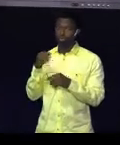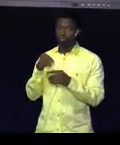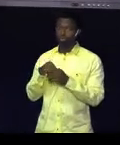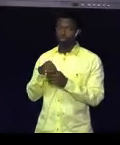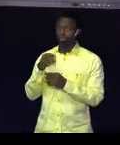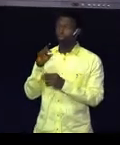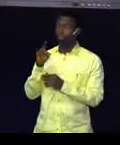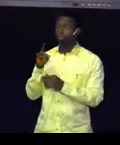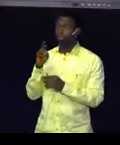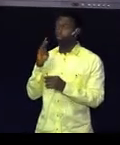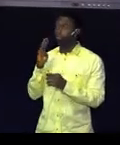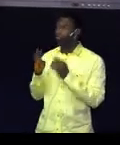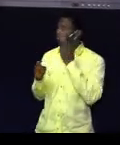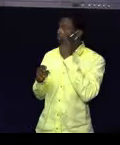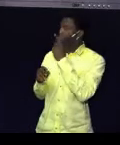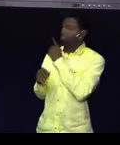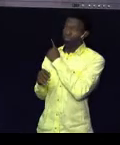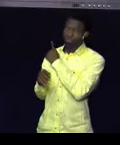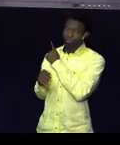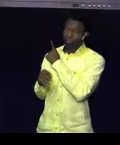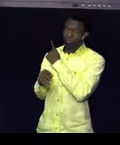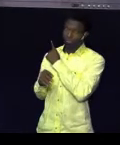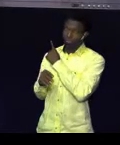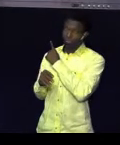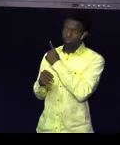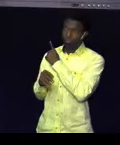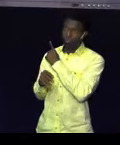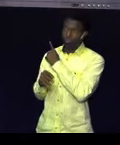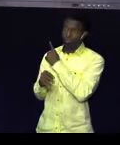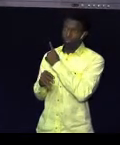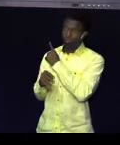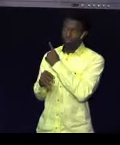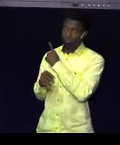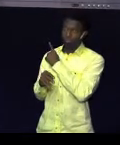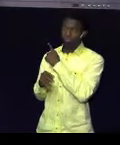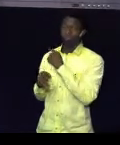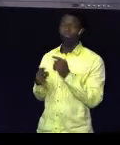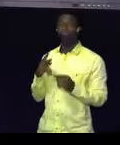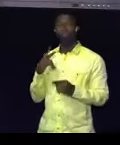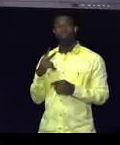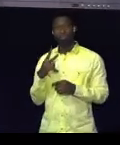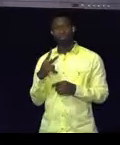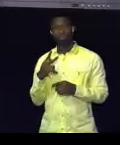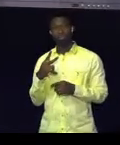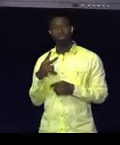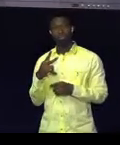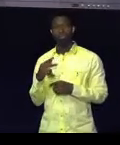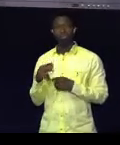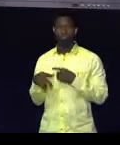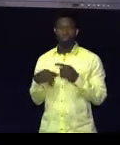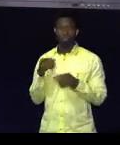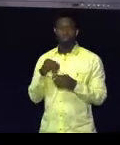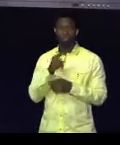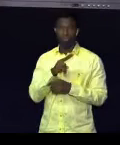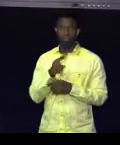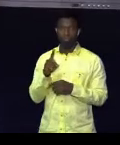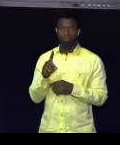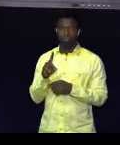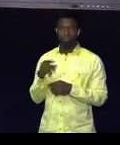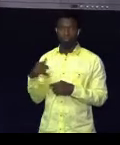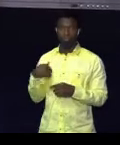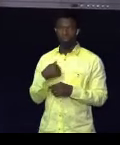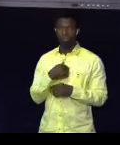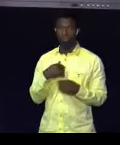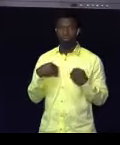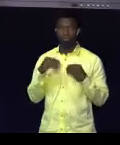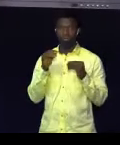in 84, 42 times, 2 goes in 42, 21 times. Now 2 can no longer go, 3 goes in 21, because obviously we've taught you